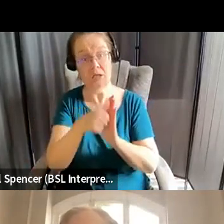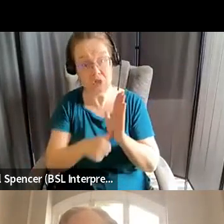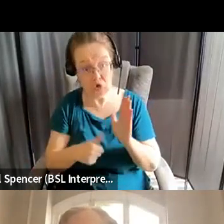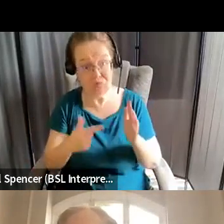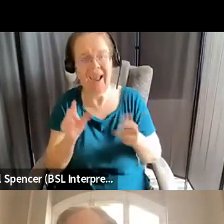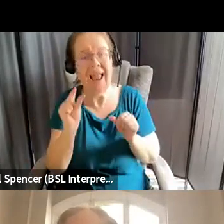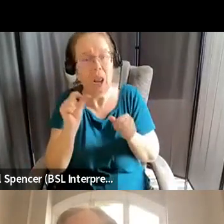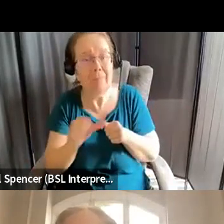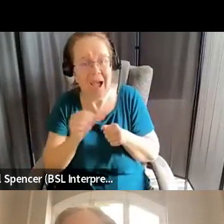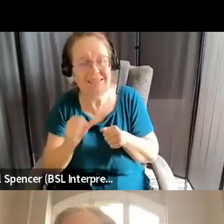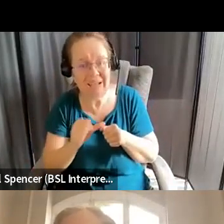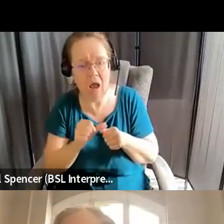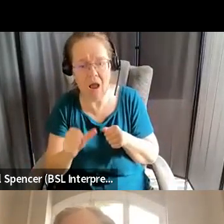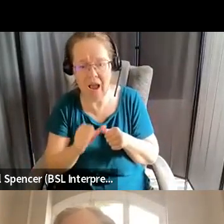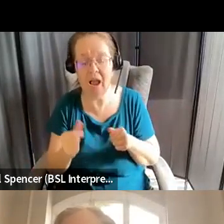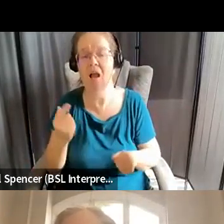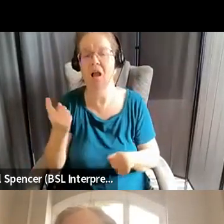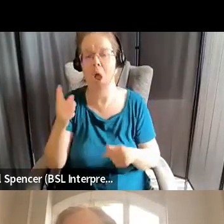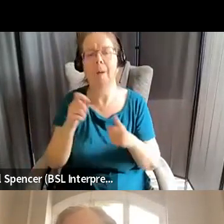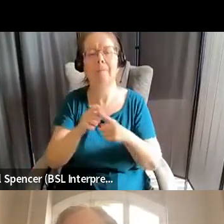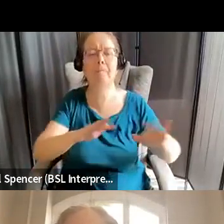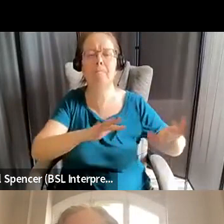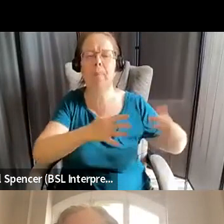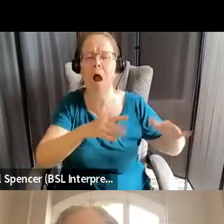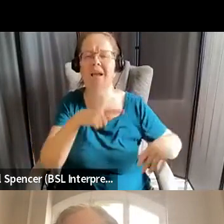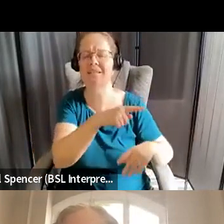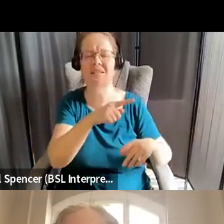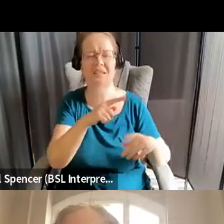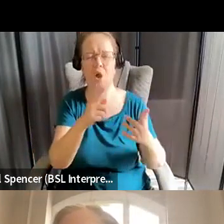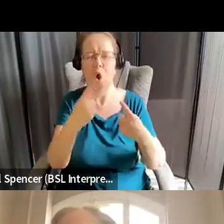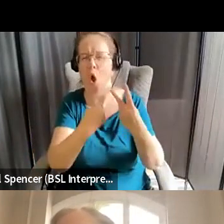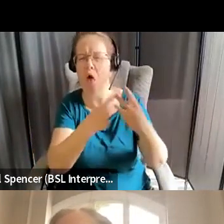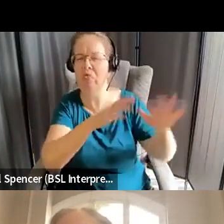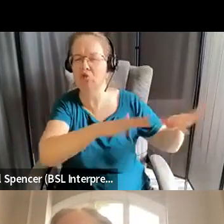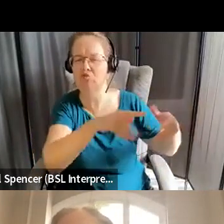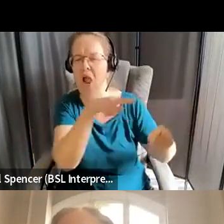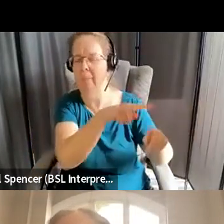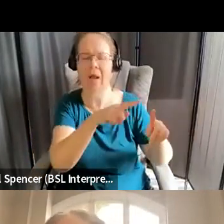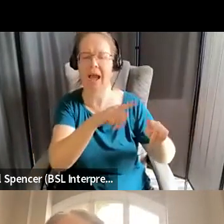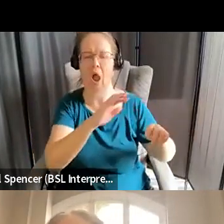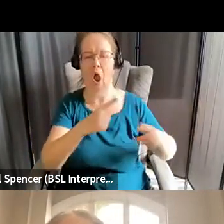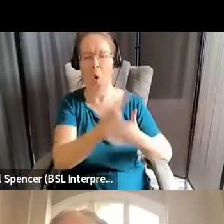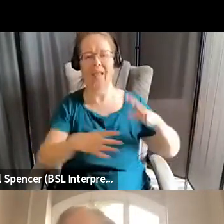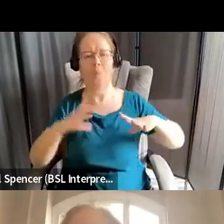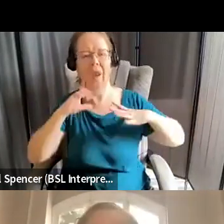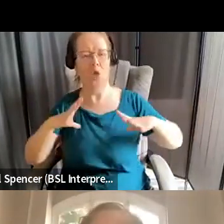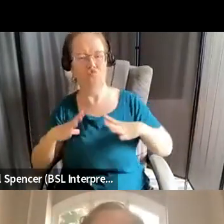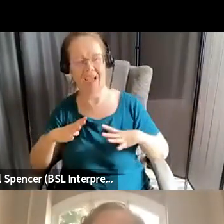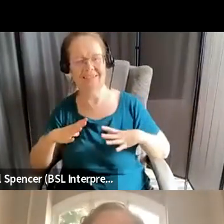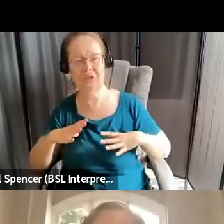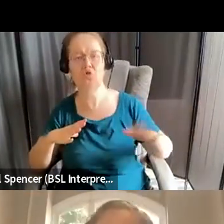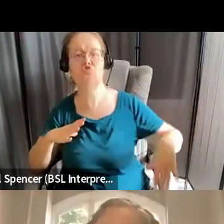better. Whereas like with Parkinson's, they're typically postural tremors where it's at rest. So I have